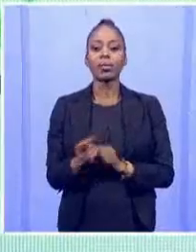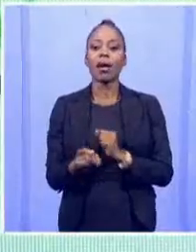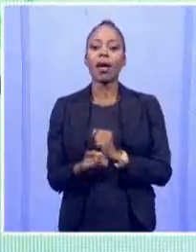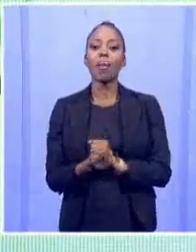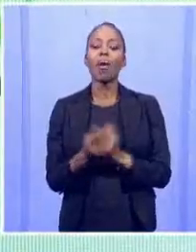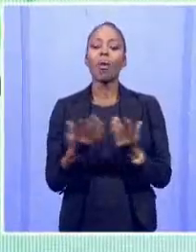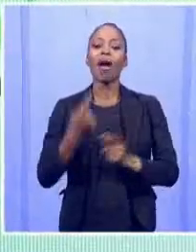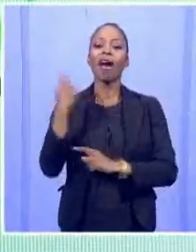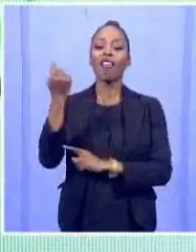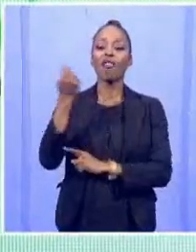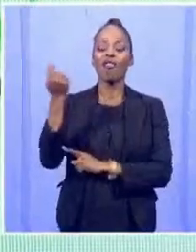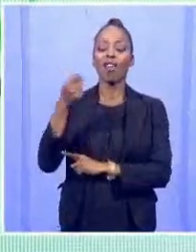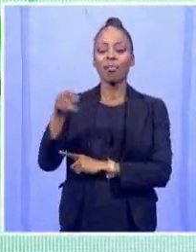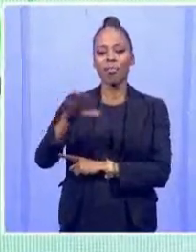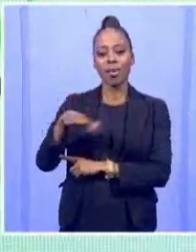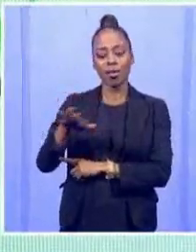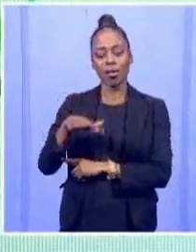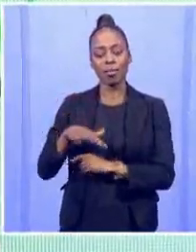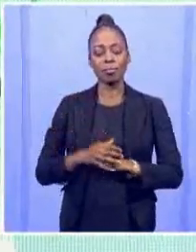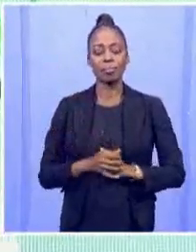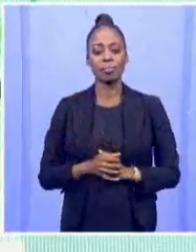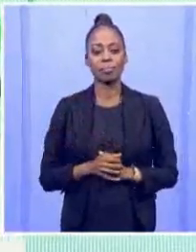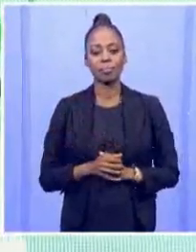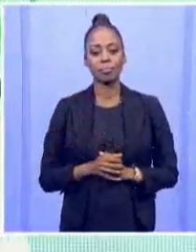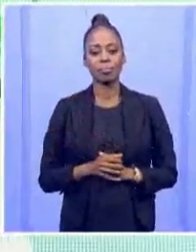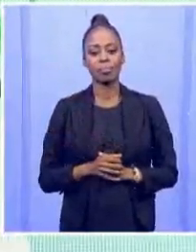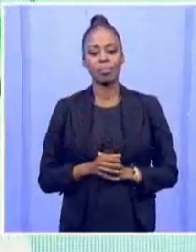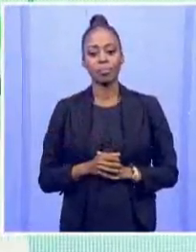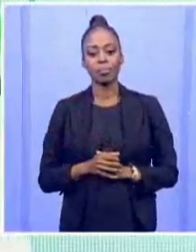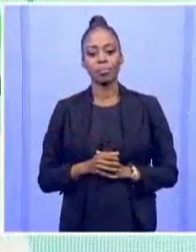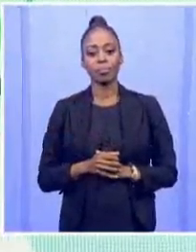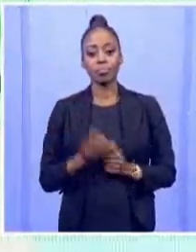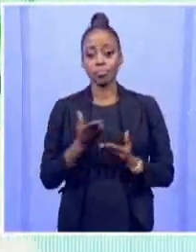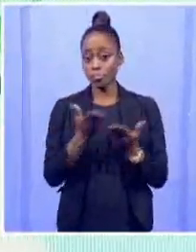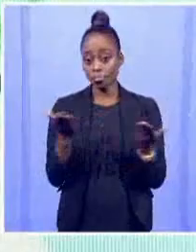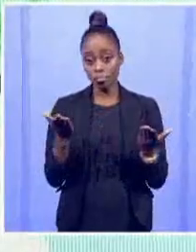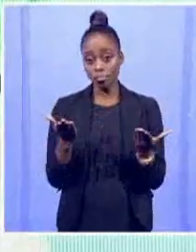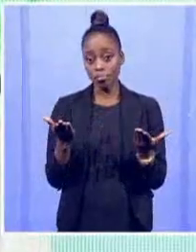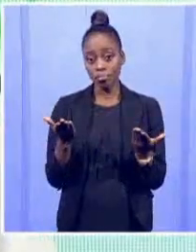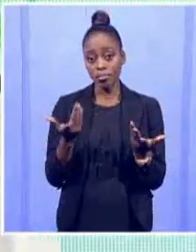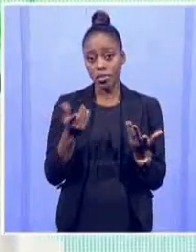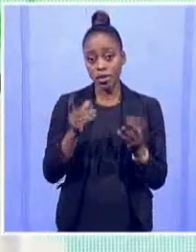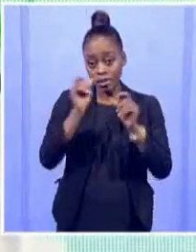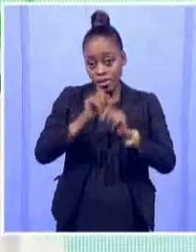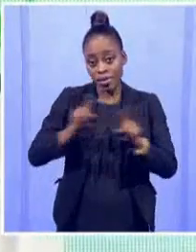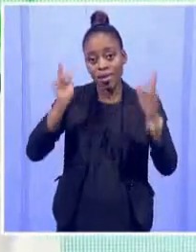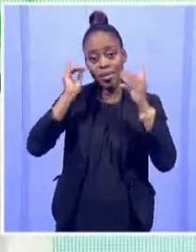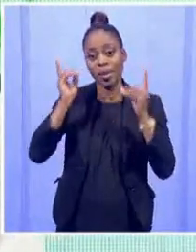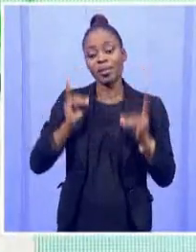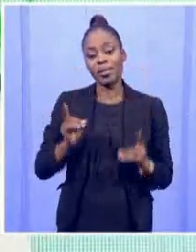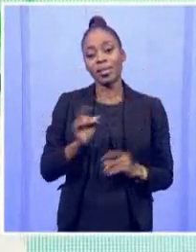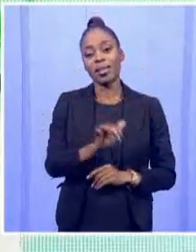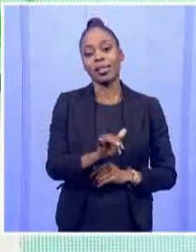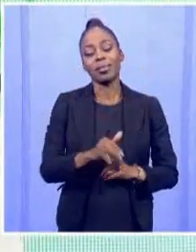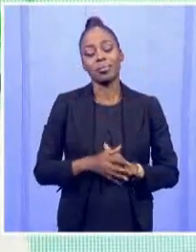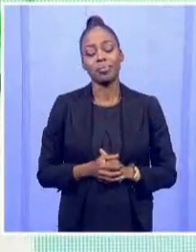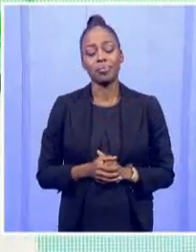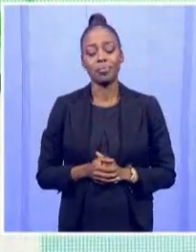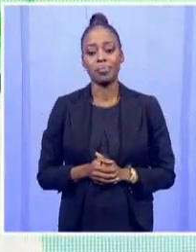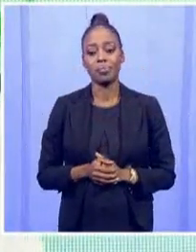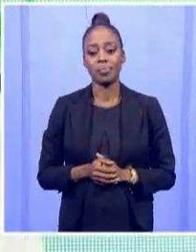designated under-serviced area. I want to leave that to you as regulators,